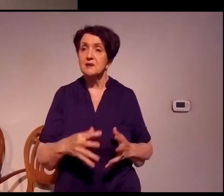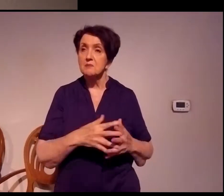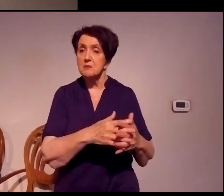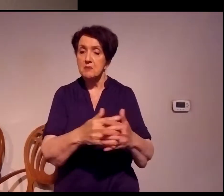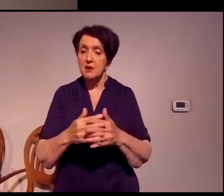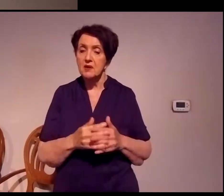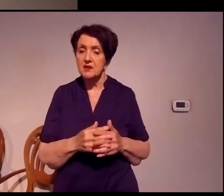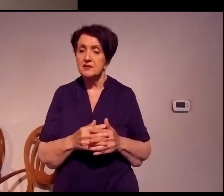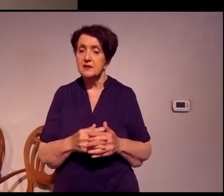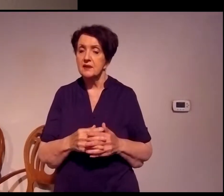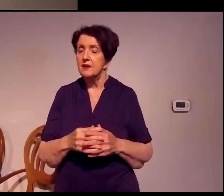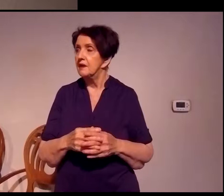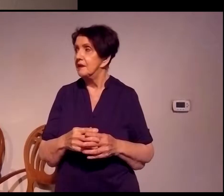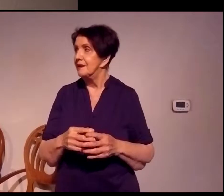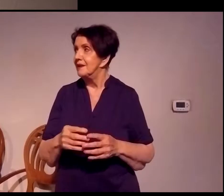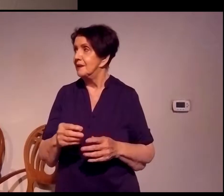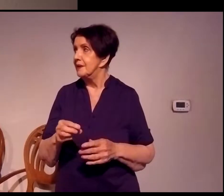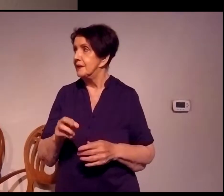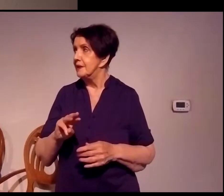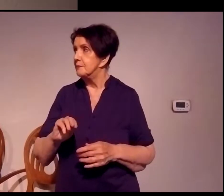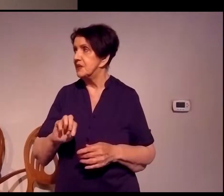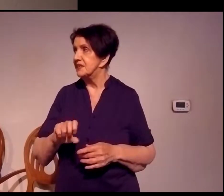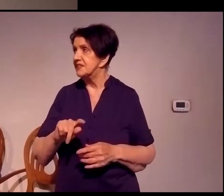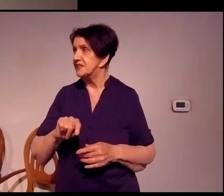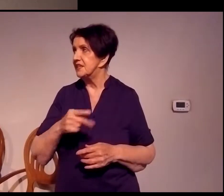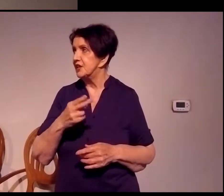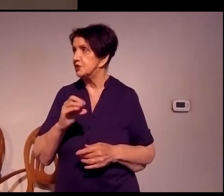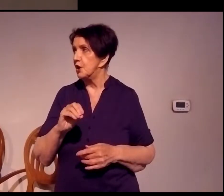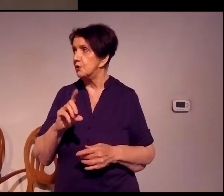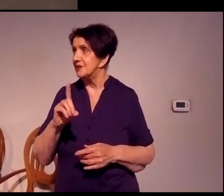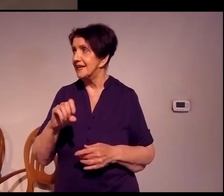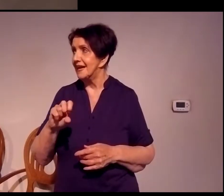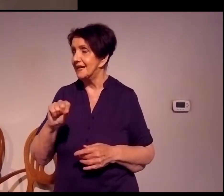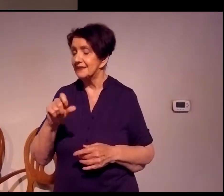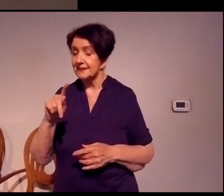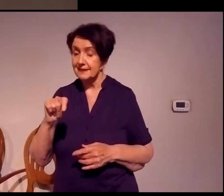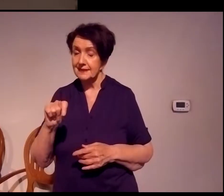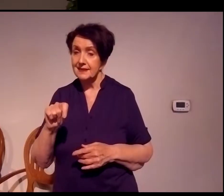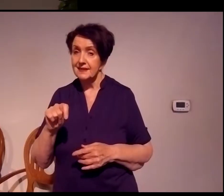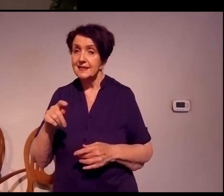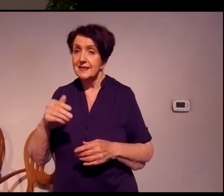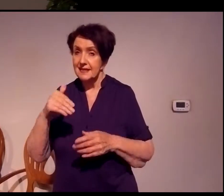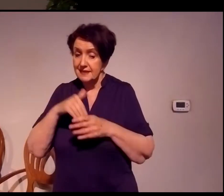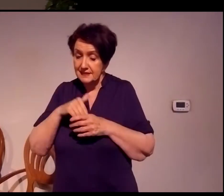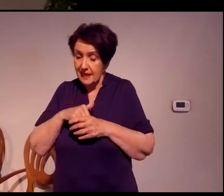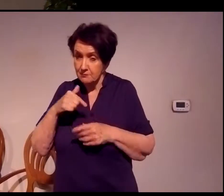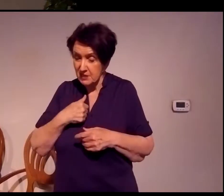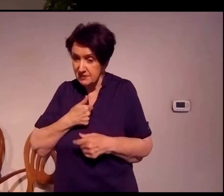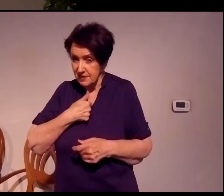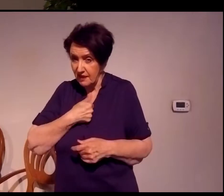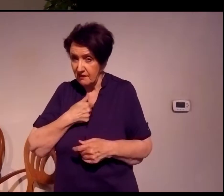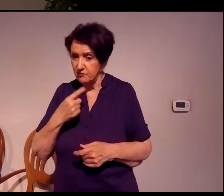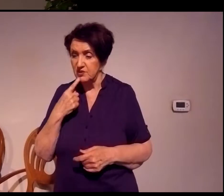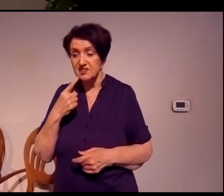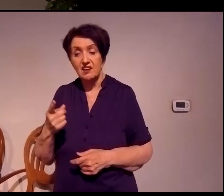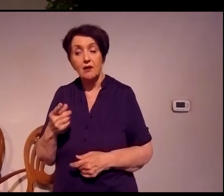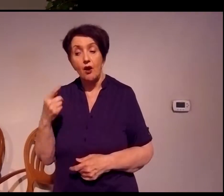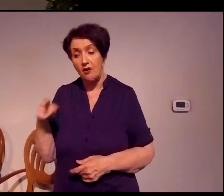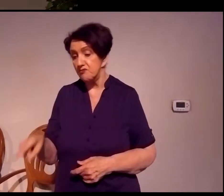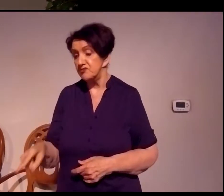was in me going, oh no, you don't know, suffer, struggle. But there was a little part out here that was going, what if that's